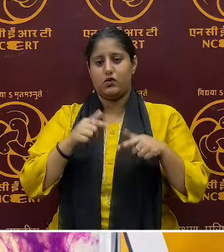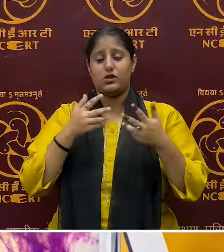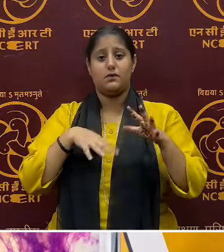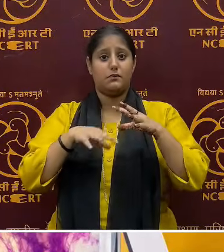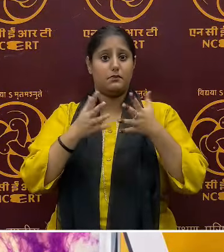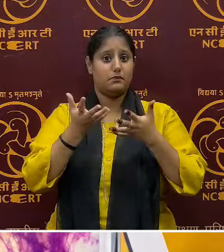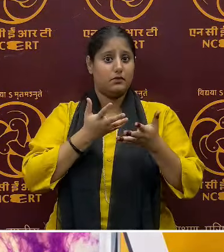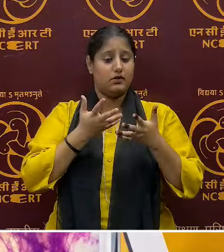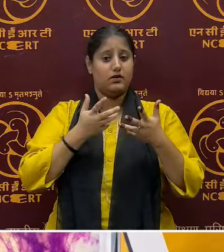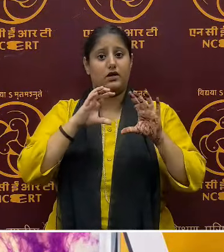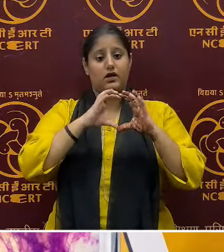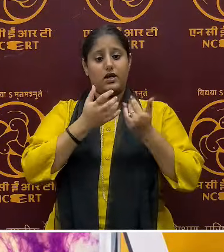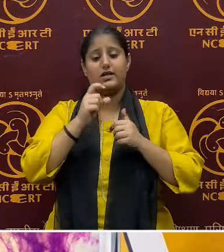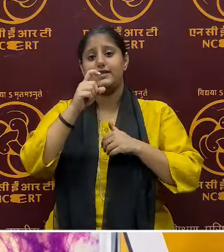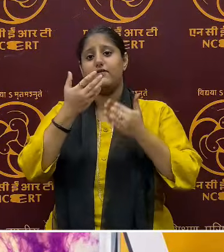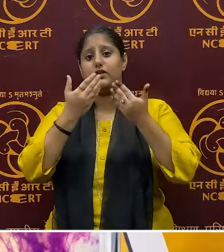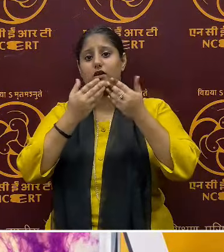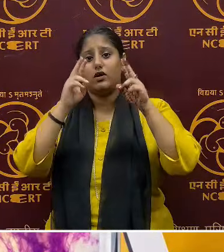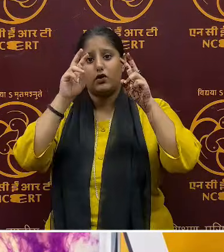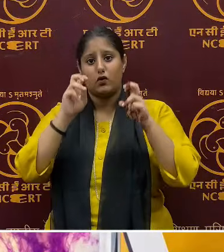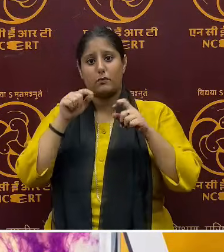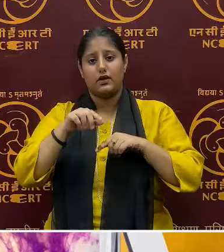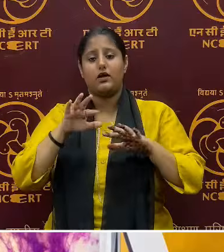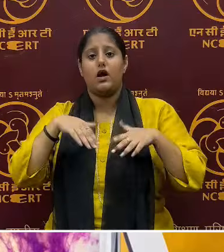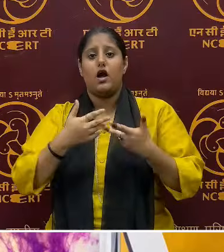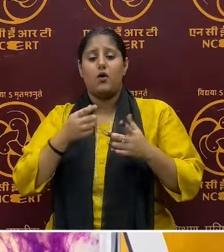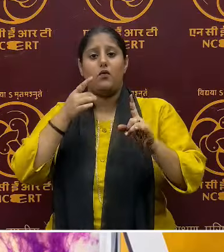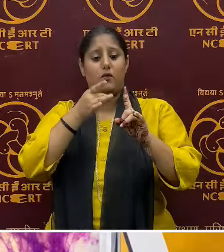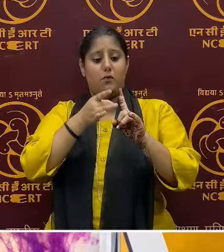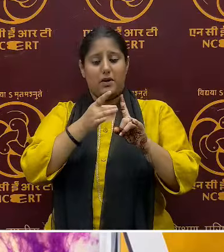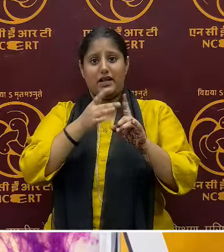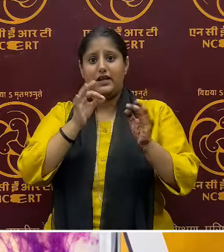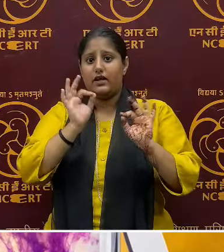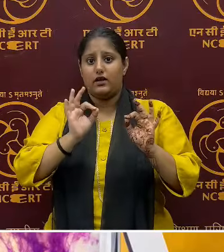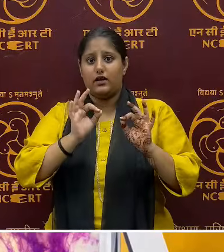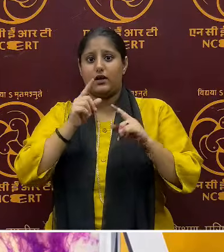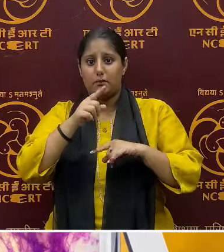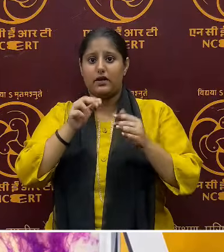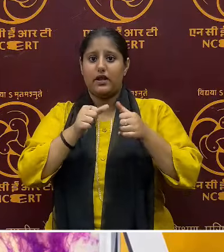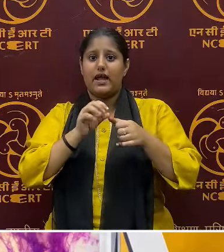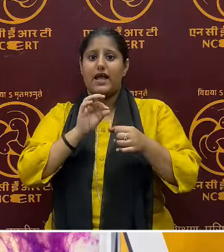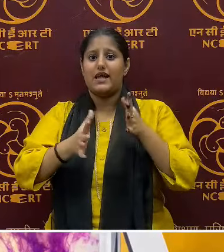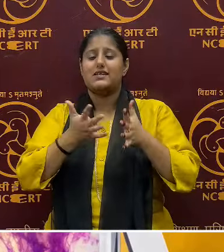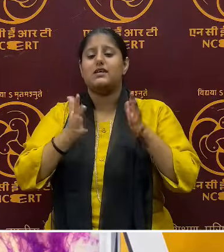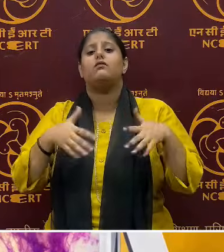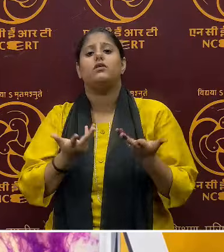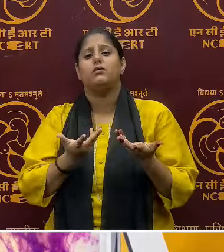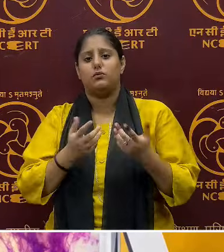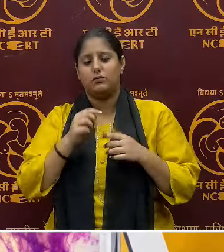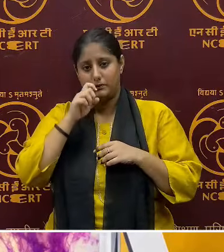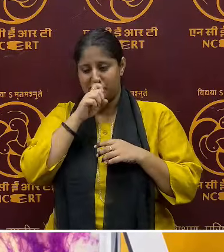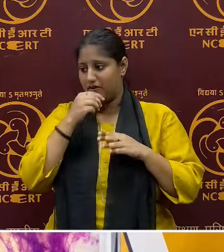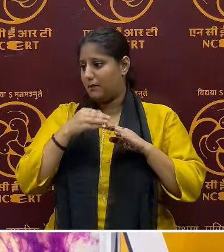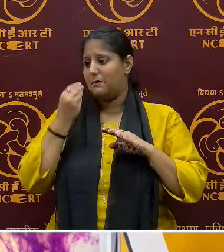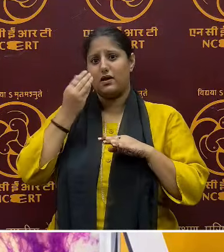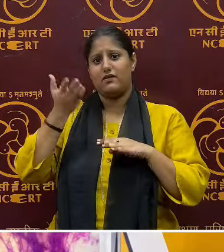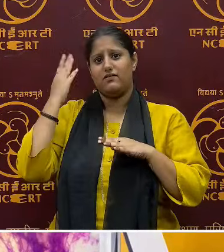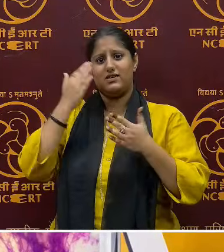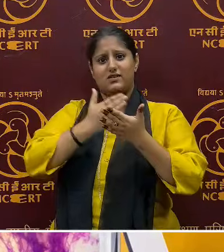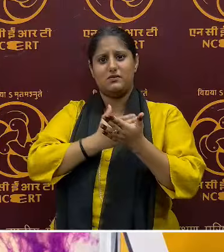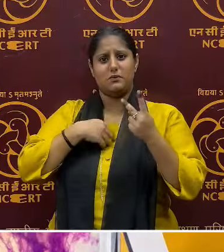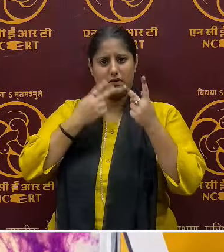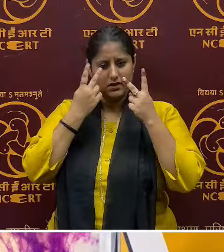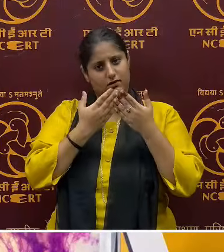learn about grade 7 topic, that how non-metallic oxides are basic in nature. In the previous sessions, we have studied